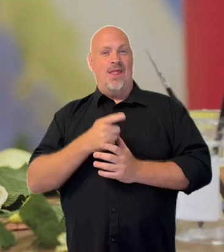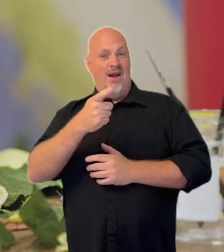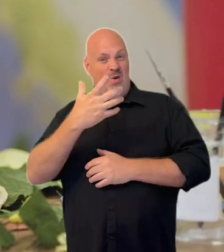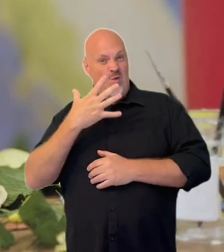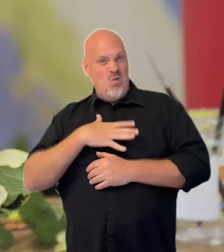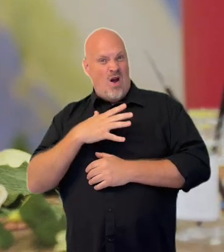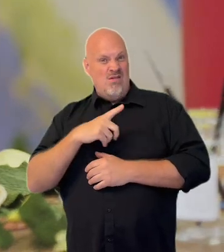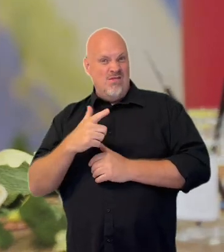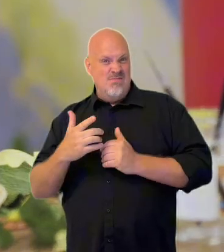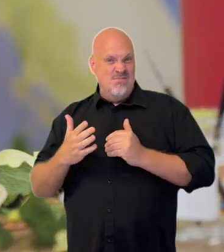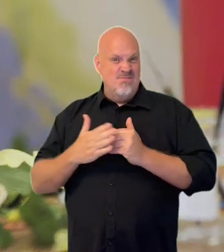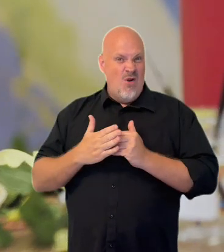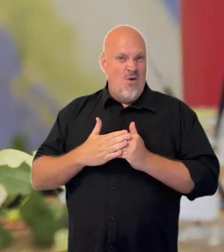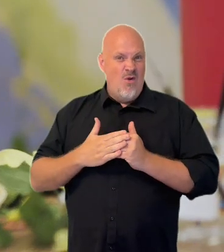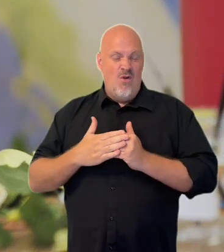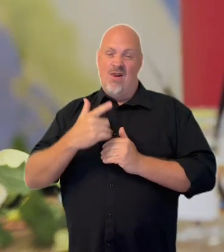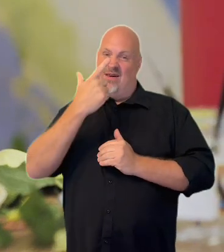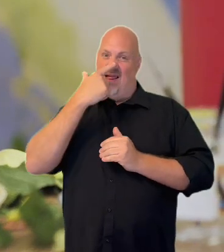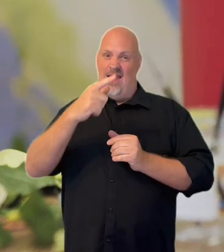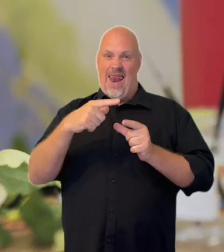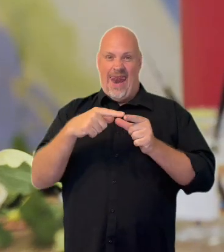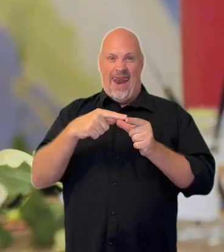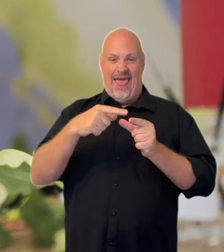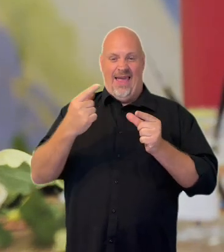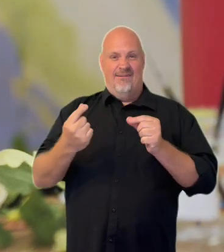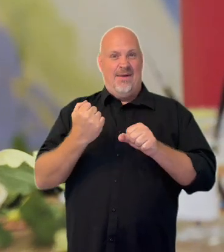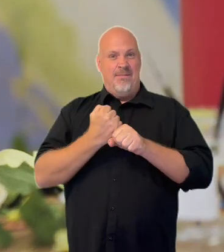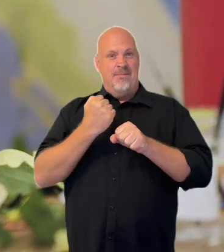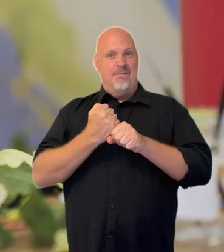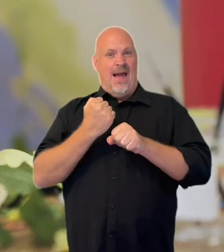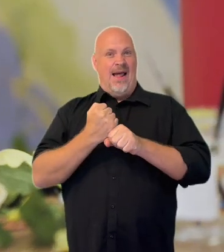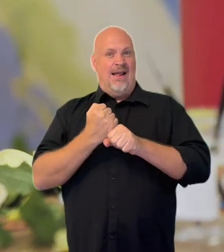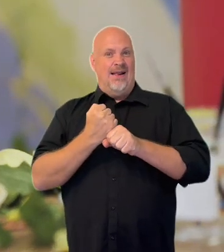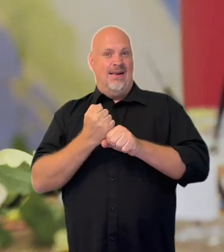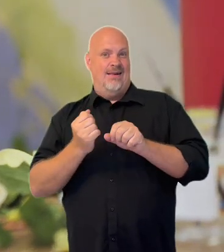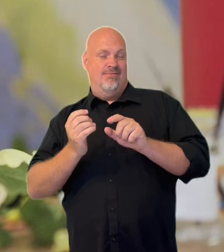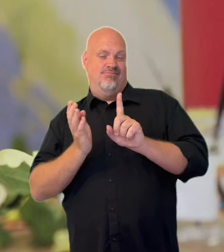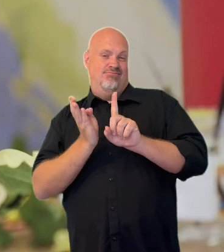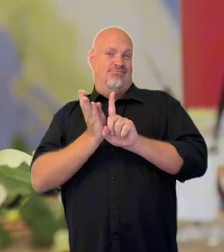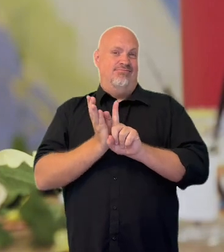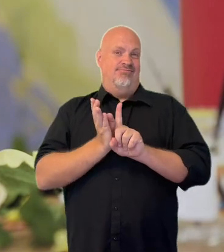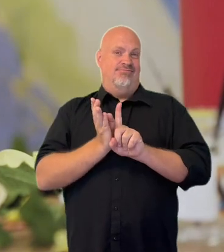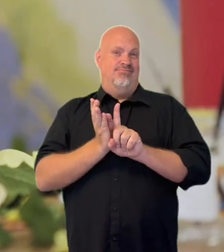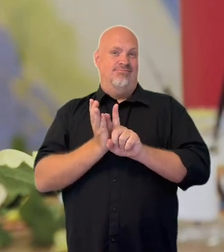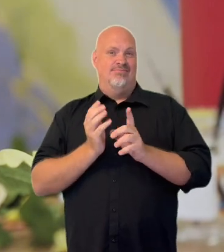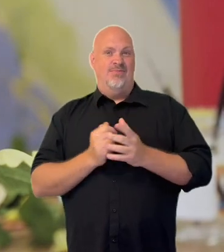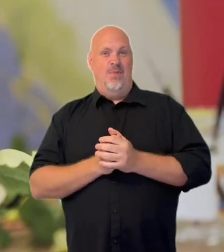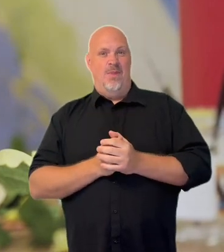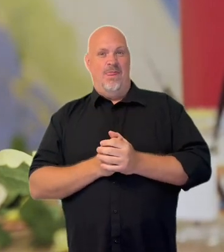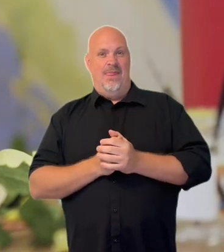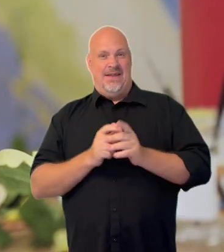here. And for that, it's super simple and easy. 2 ways you can do it.